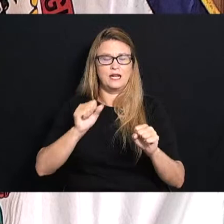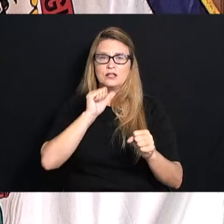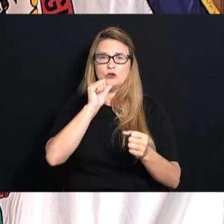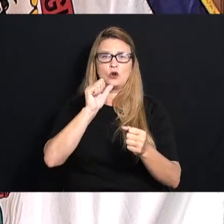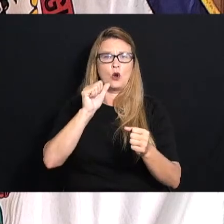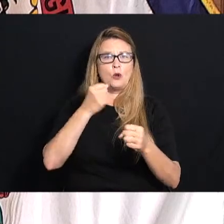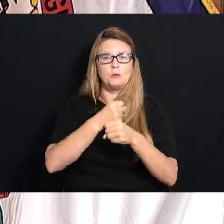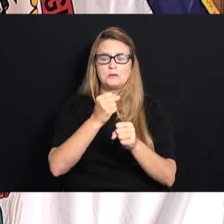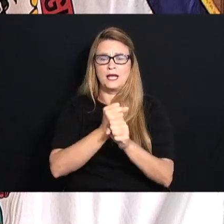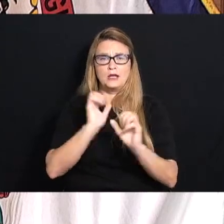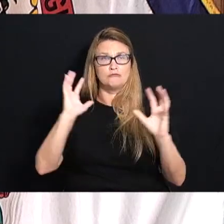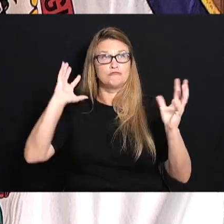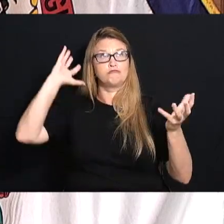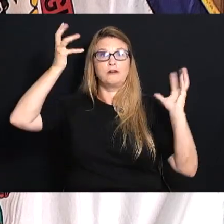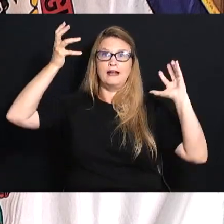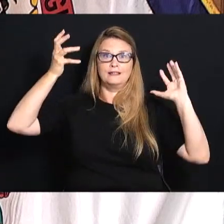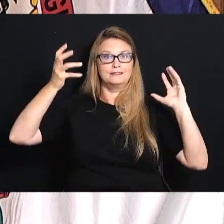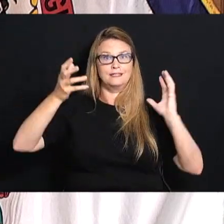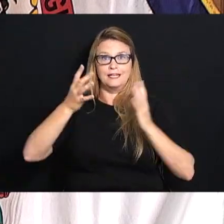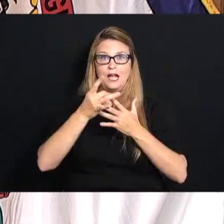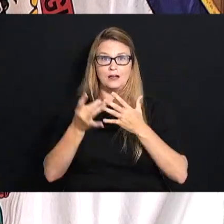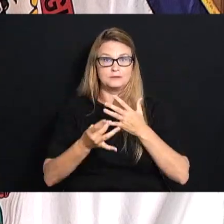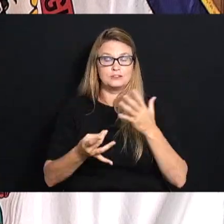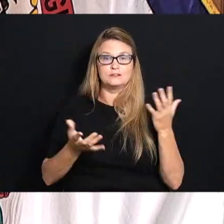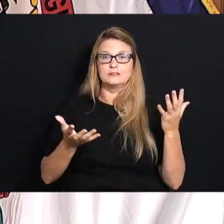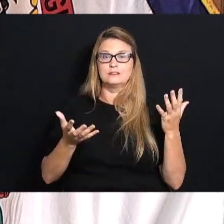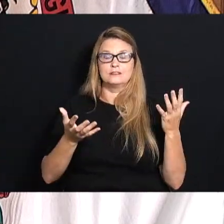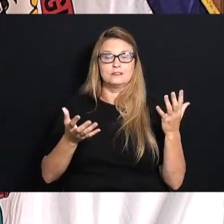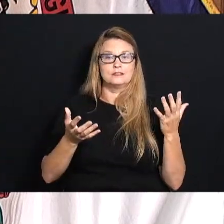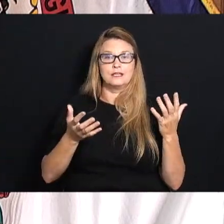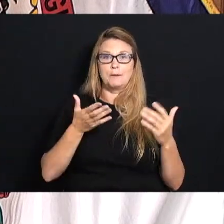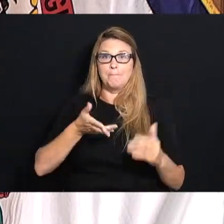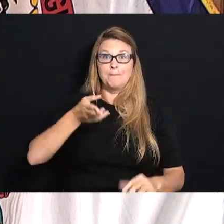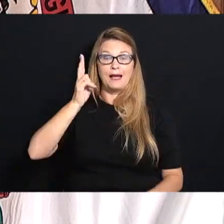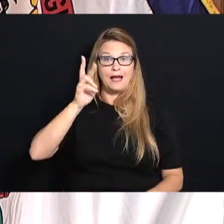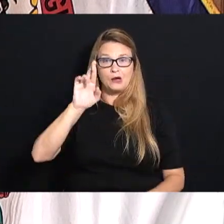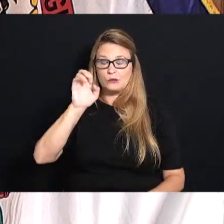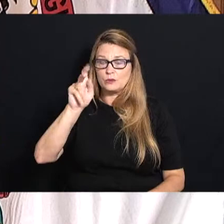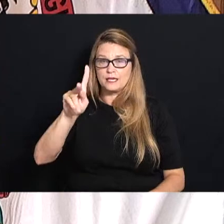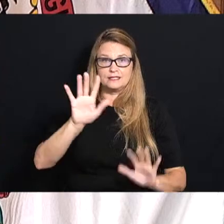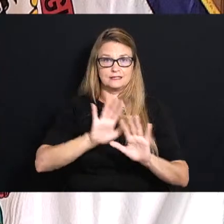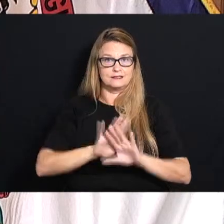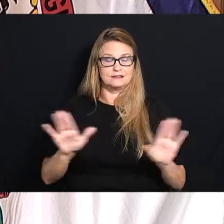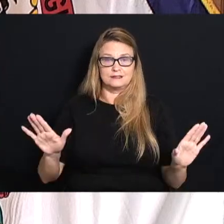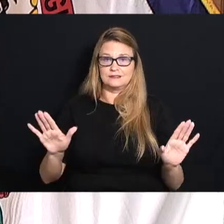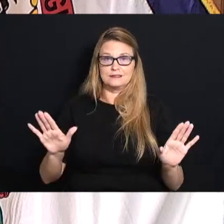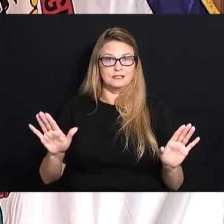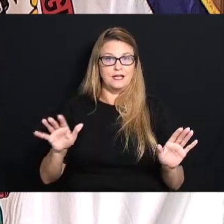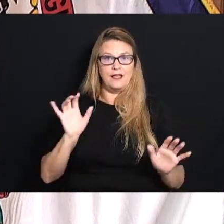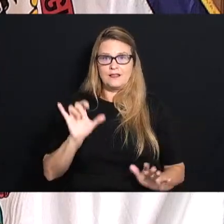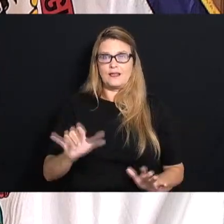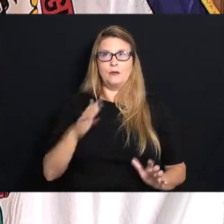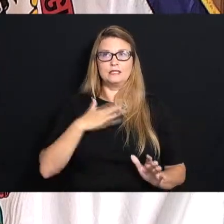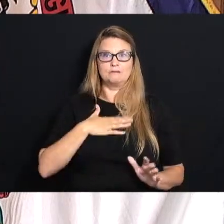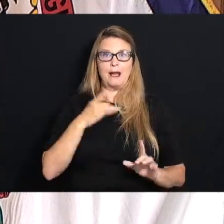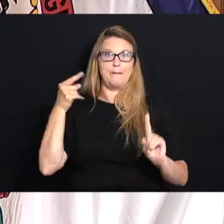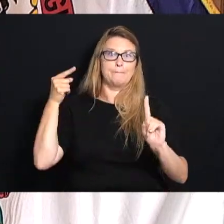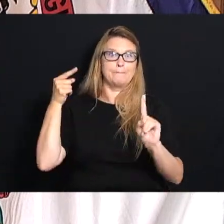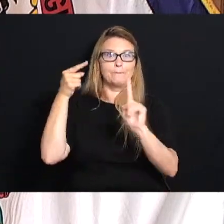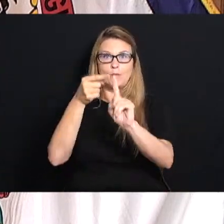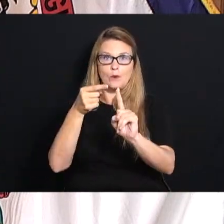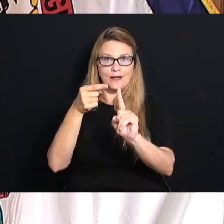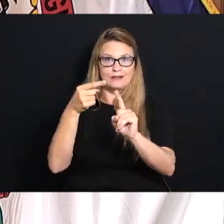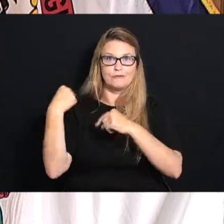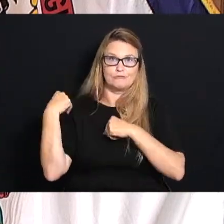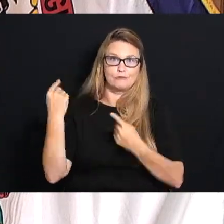Don't do things that are massive risk. That was my whole theme of what I was saying all